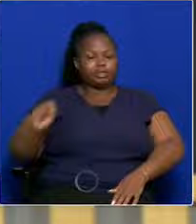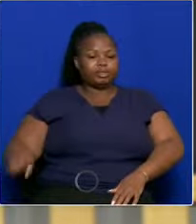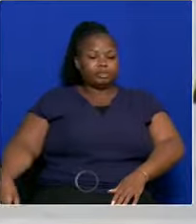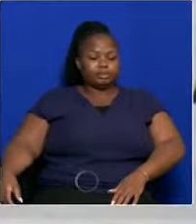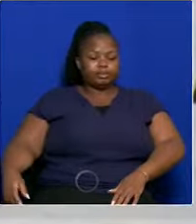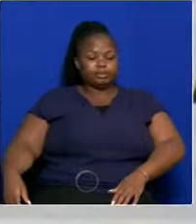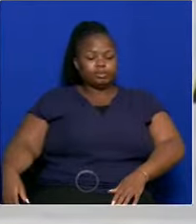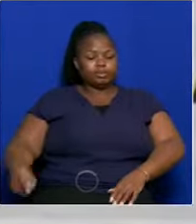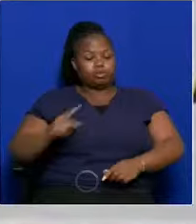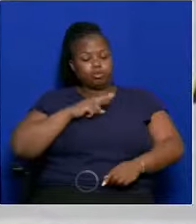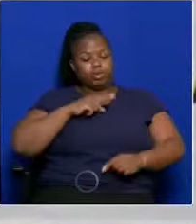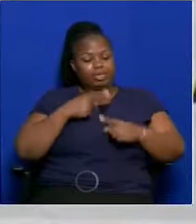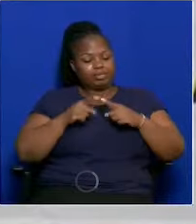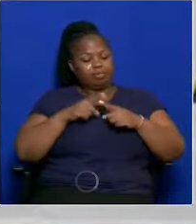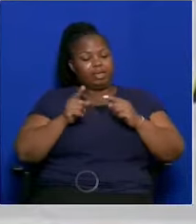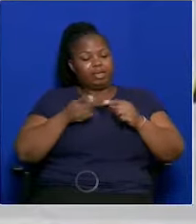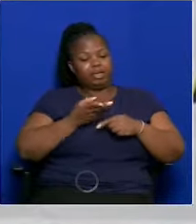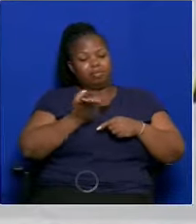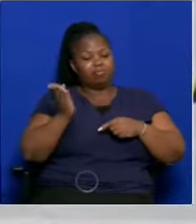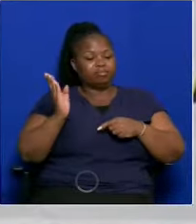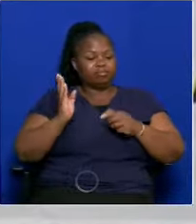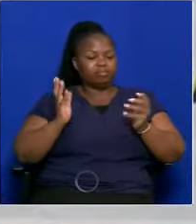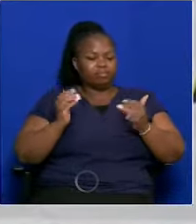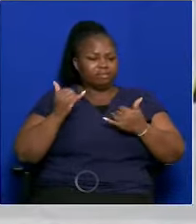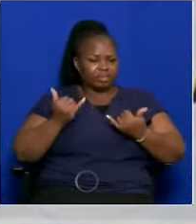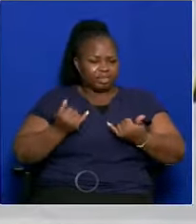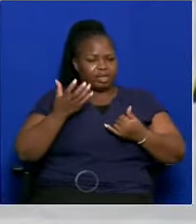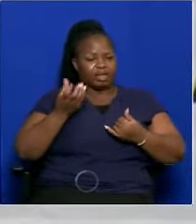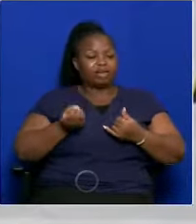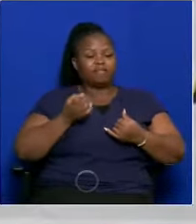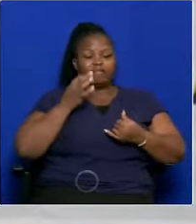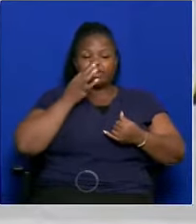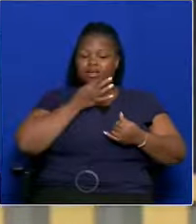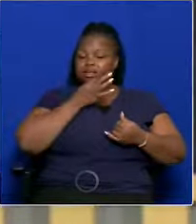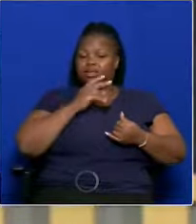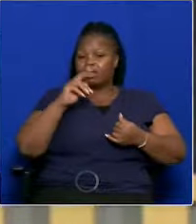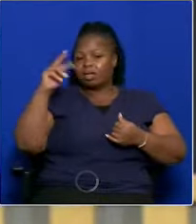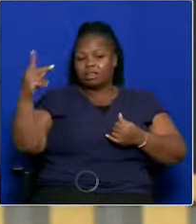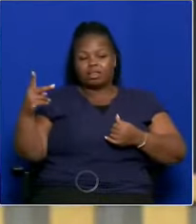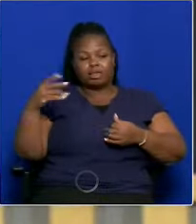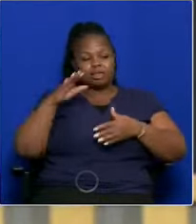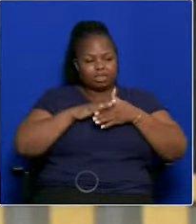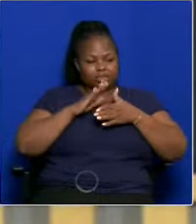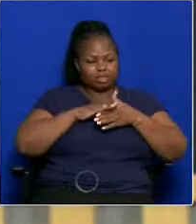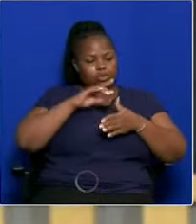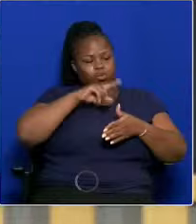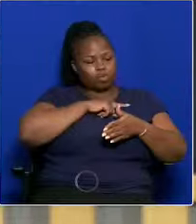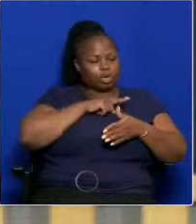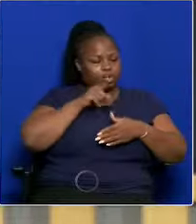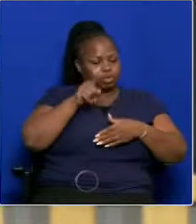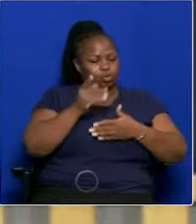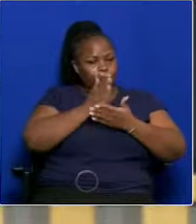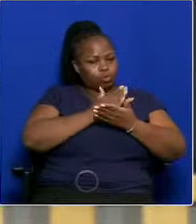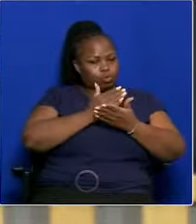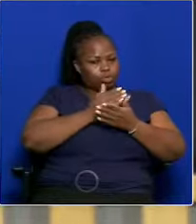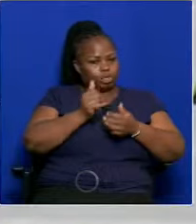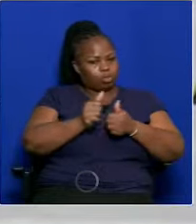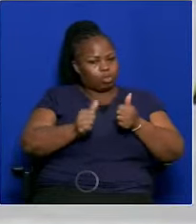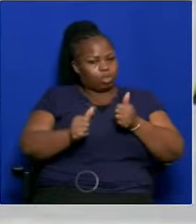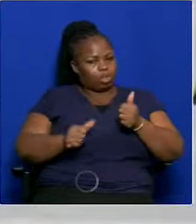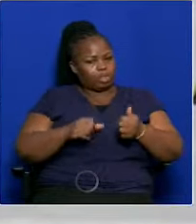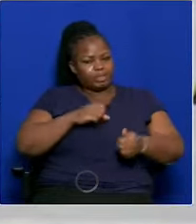public. There has to be another reason why you're sharing with this junior employee.